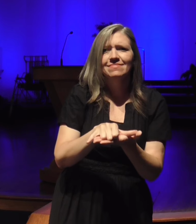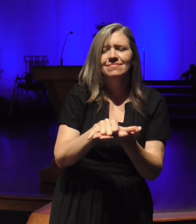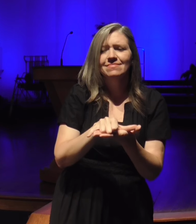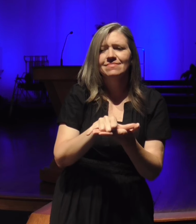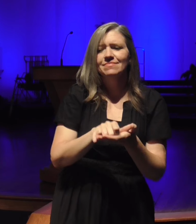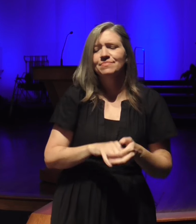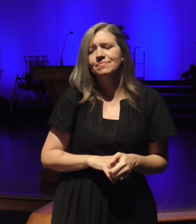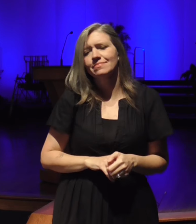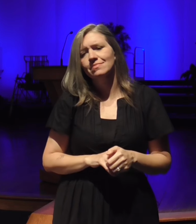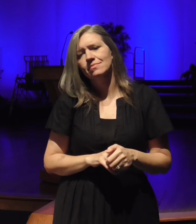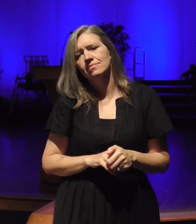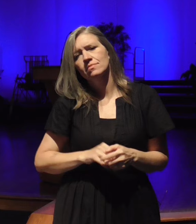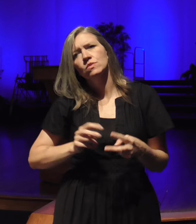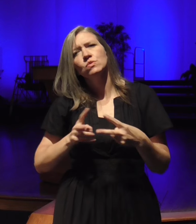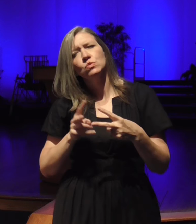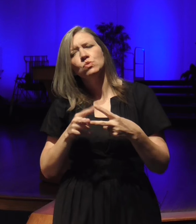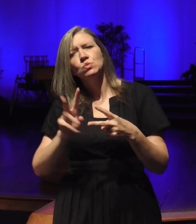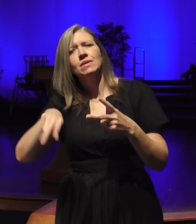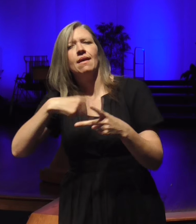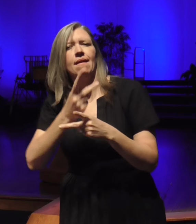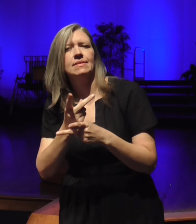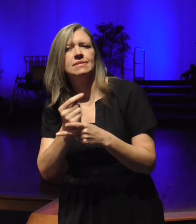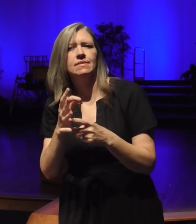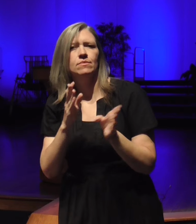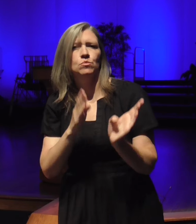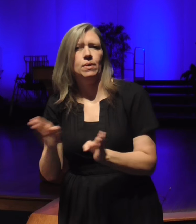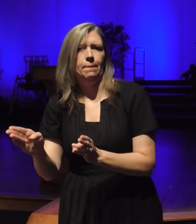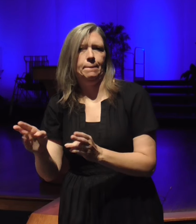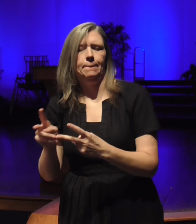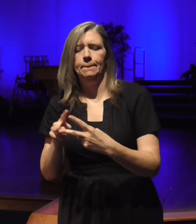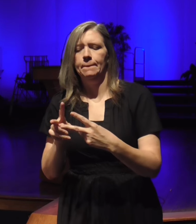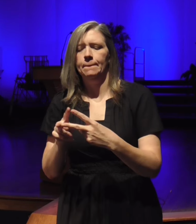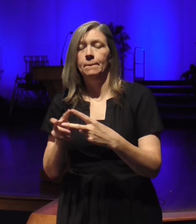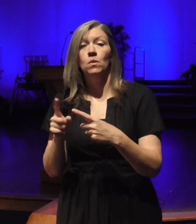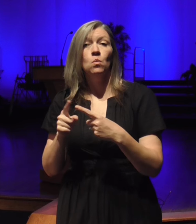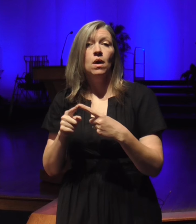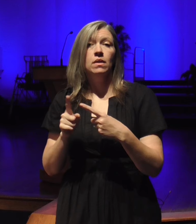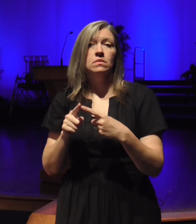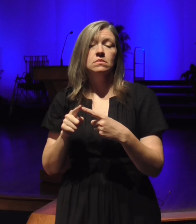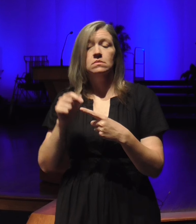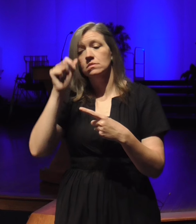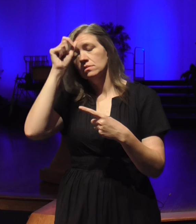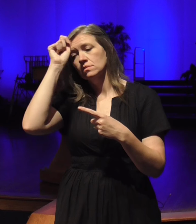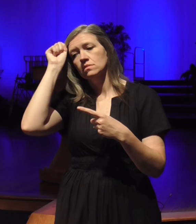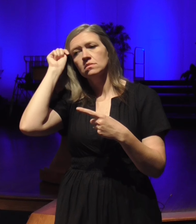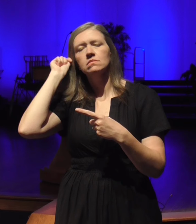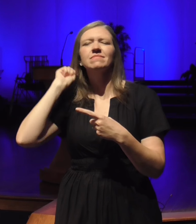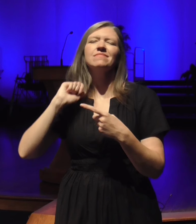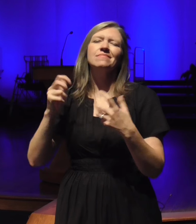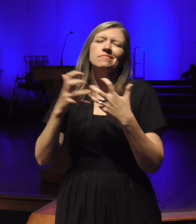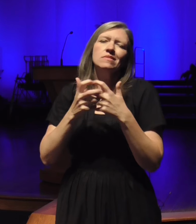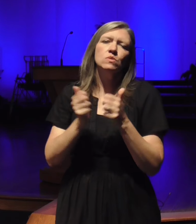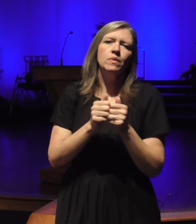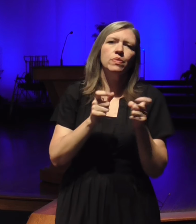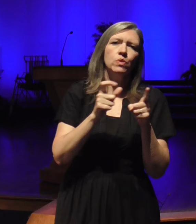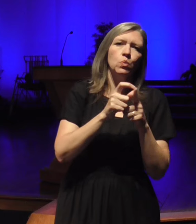now and to see what happens, to watch for it. There's two kinds of preparation,